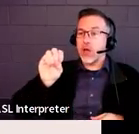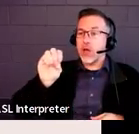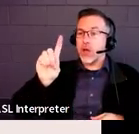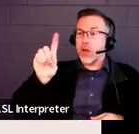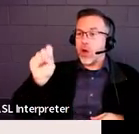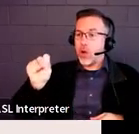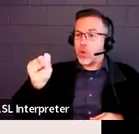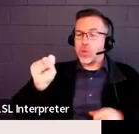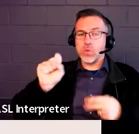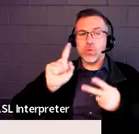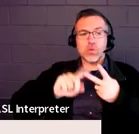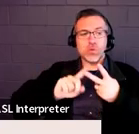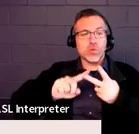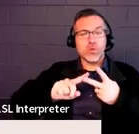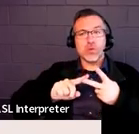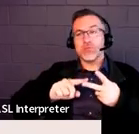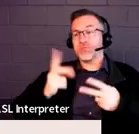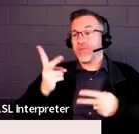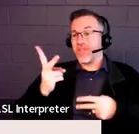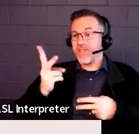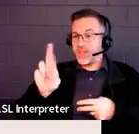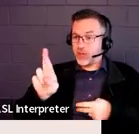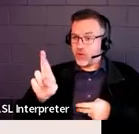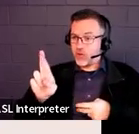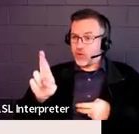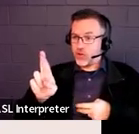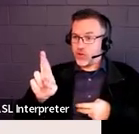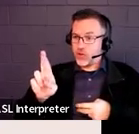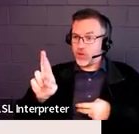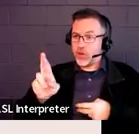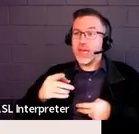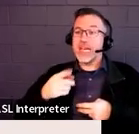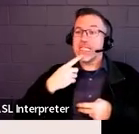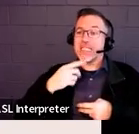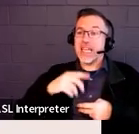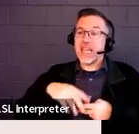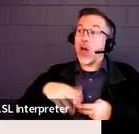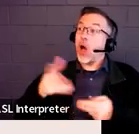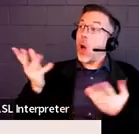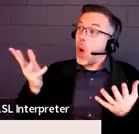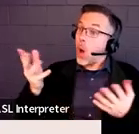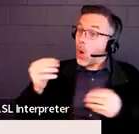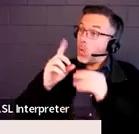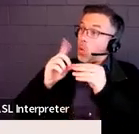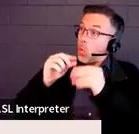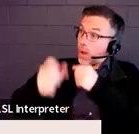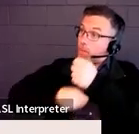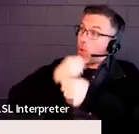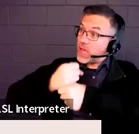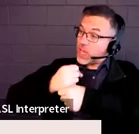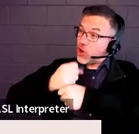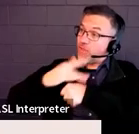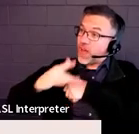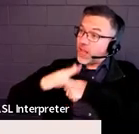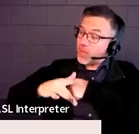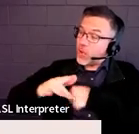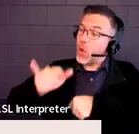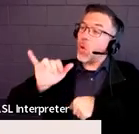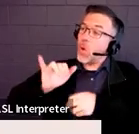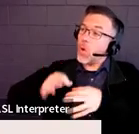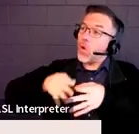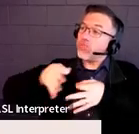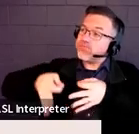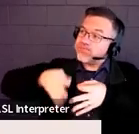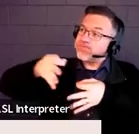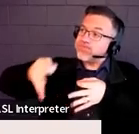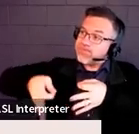is really saying that, oh, there's an additional year, so kind of kick the ball down the road. But it doesn't